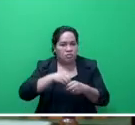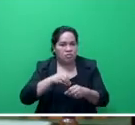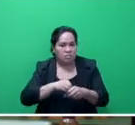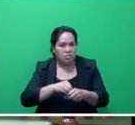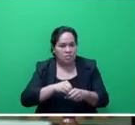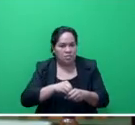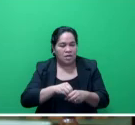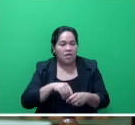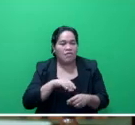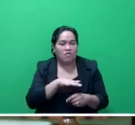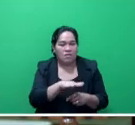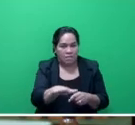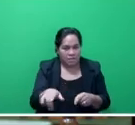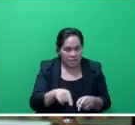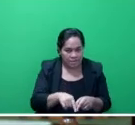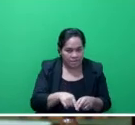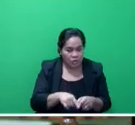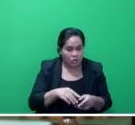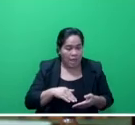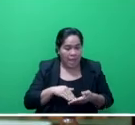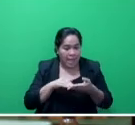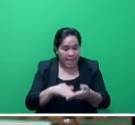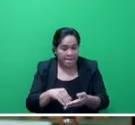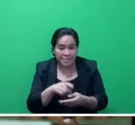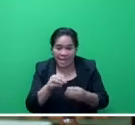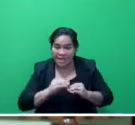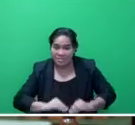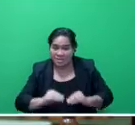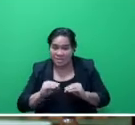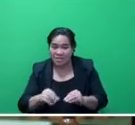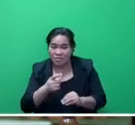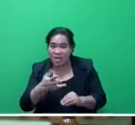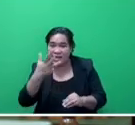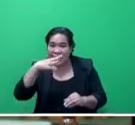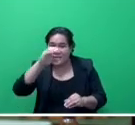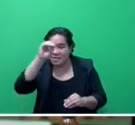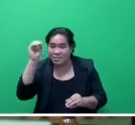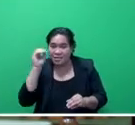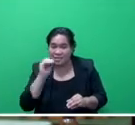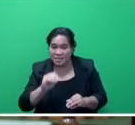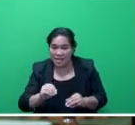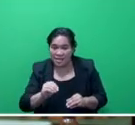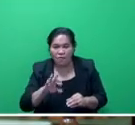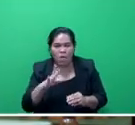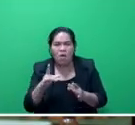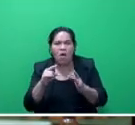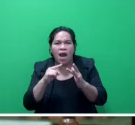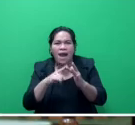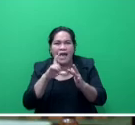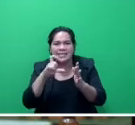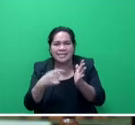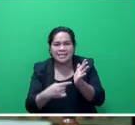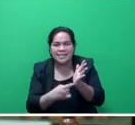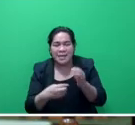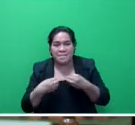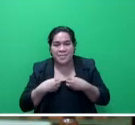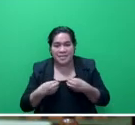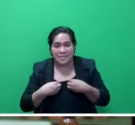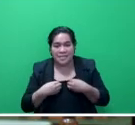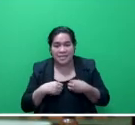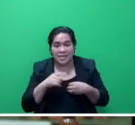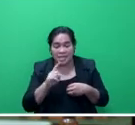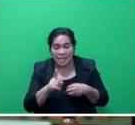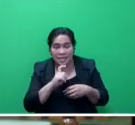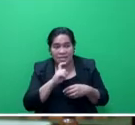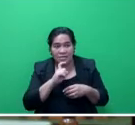incentive package will be extended to investors that derive 90% of income from an ICT business. If the investor is also involved in developing strata